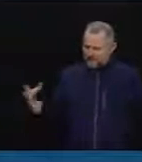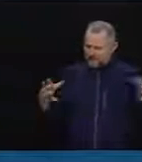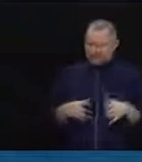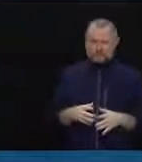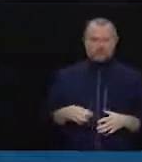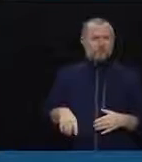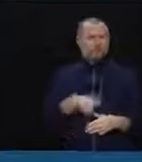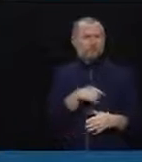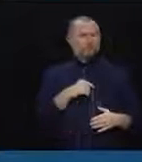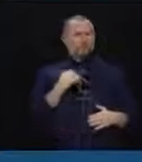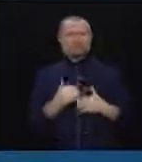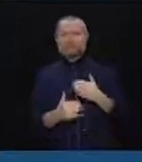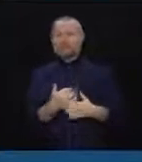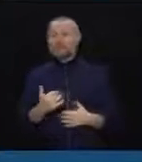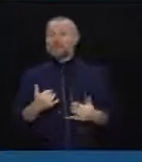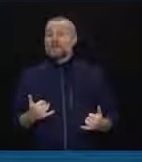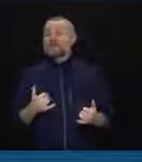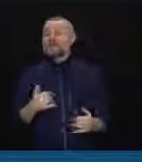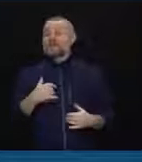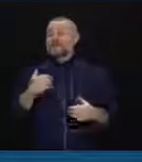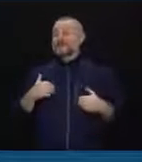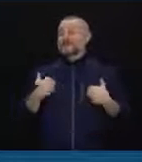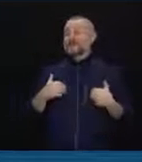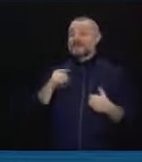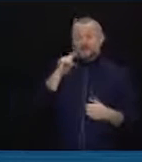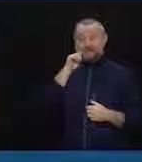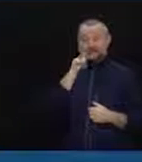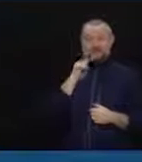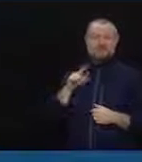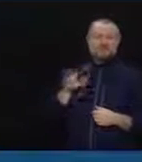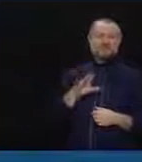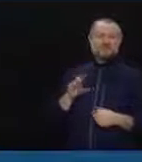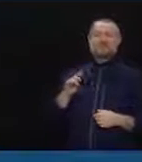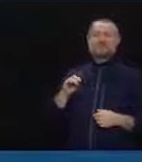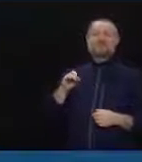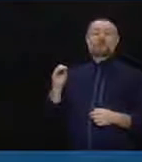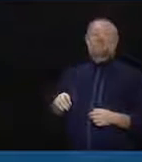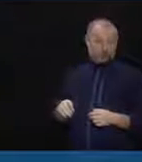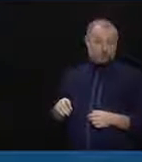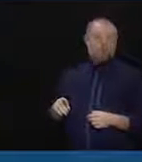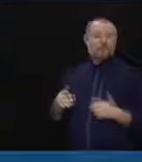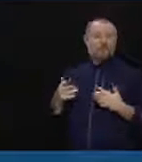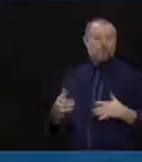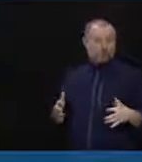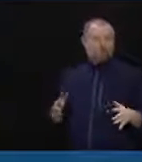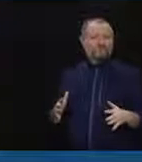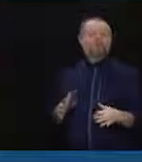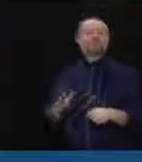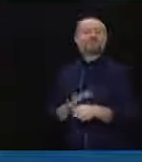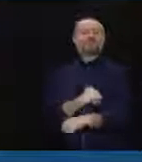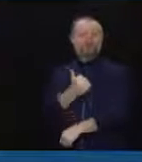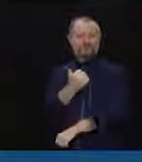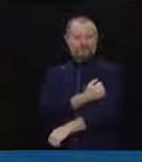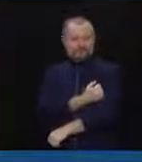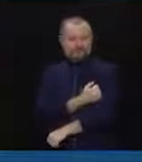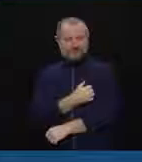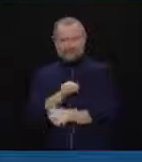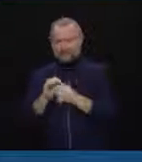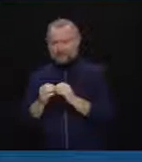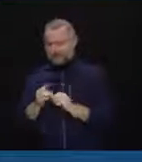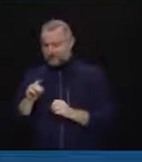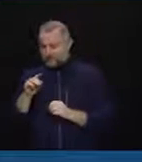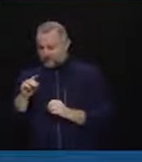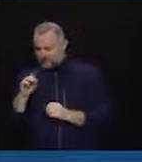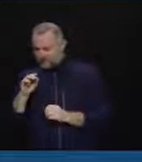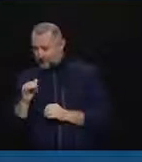of our teenagers fully vaccinated. That's very good. Look at the numbers though. We have a little more work to do with the younger